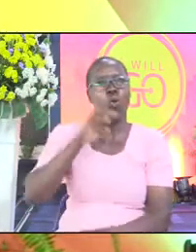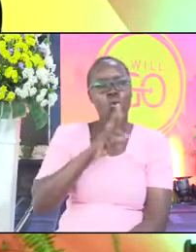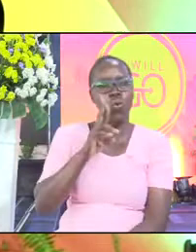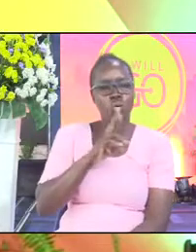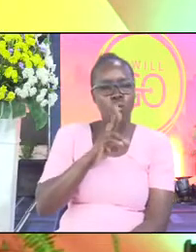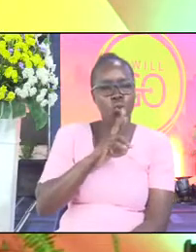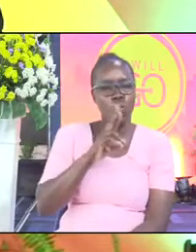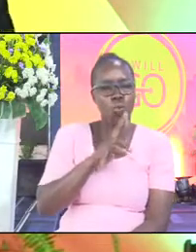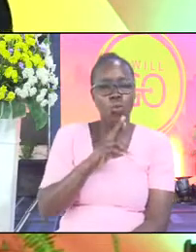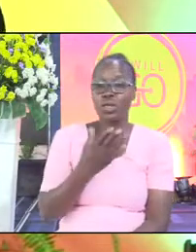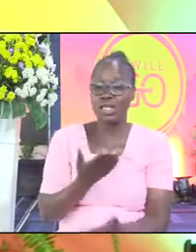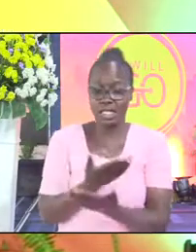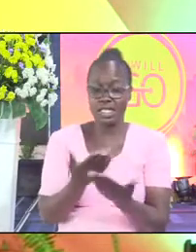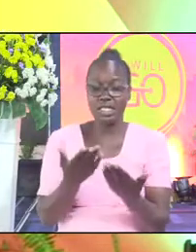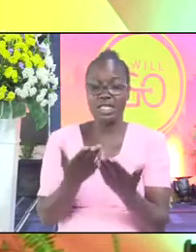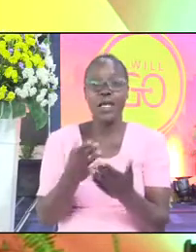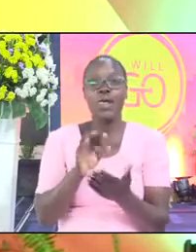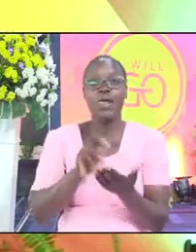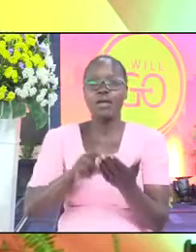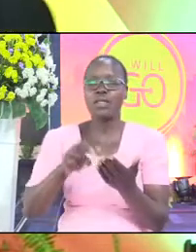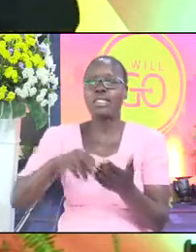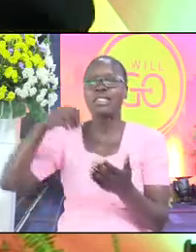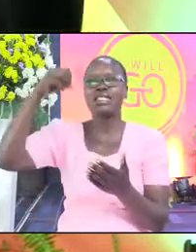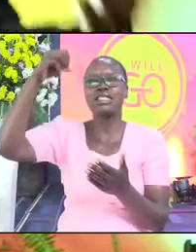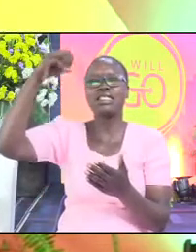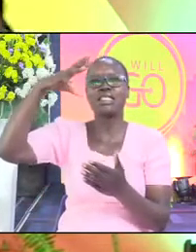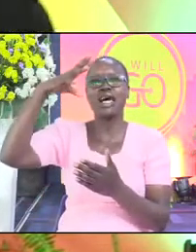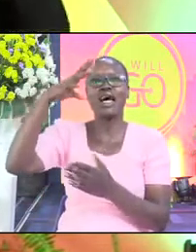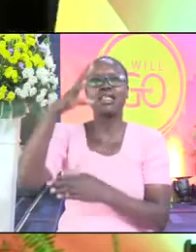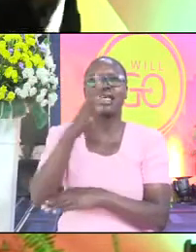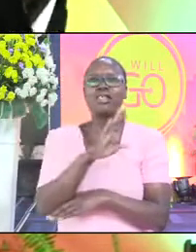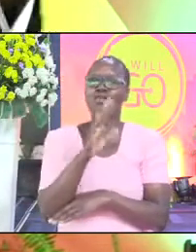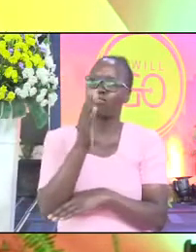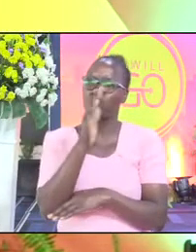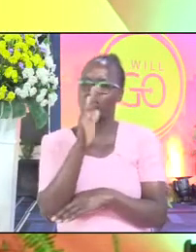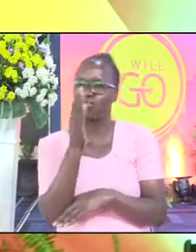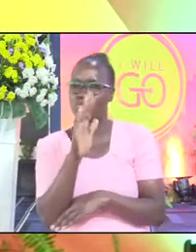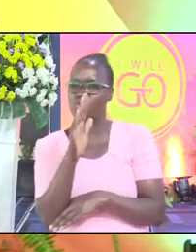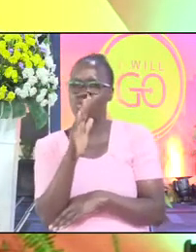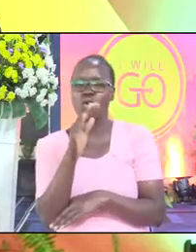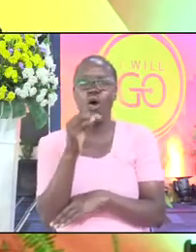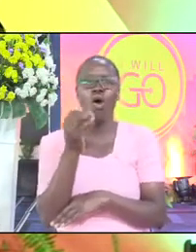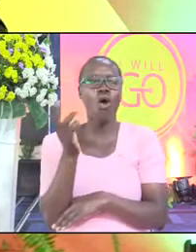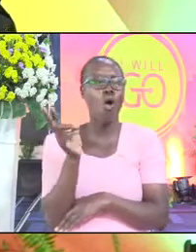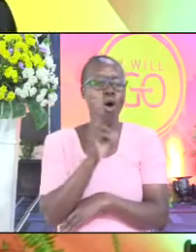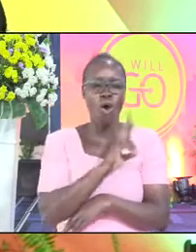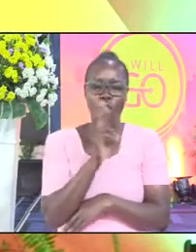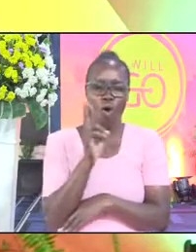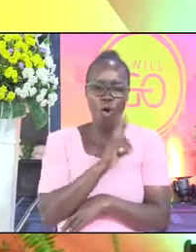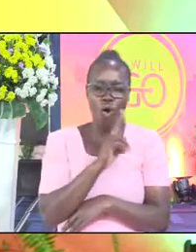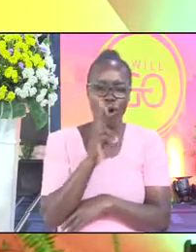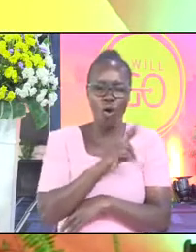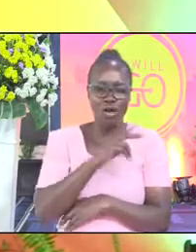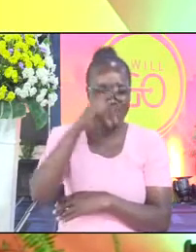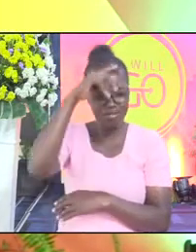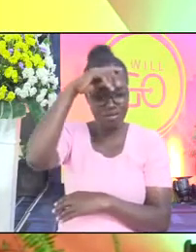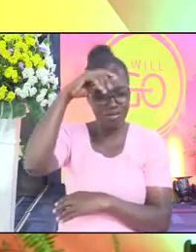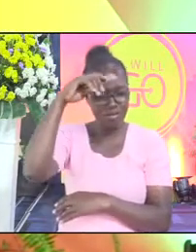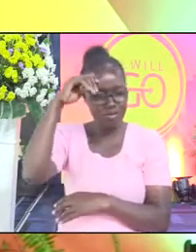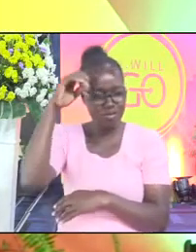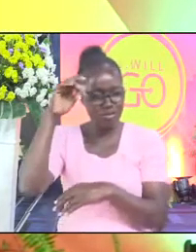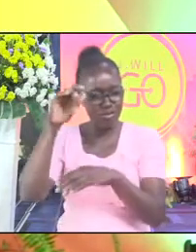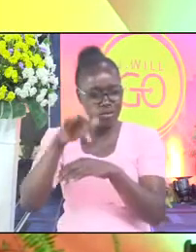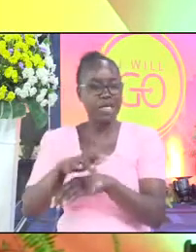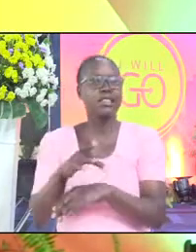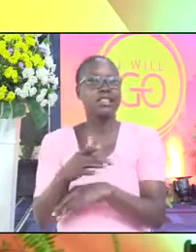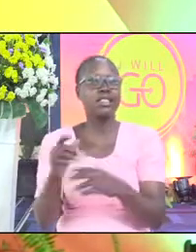day in Samaria. The sun was in its meridian splendor. At high noon,